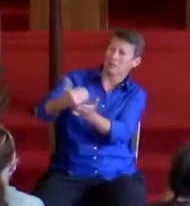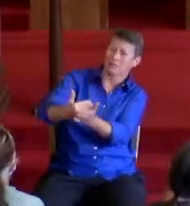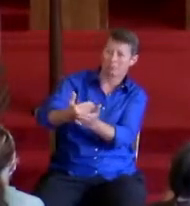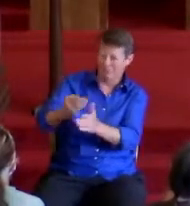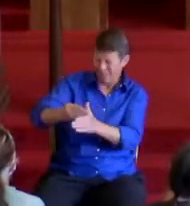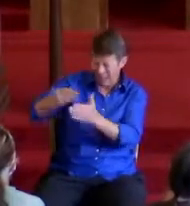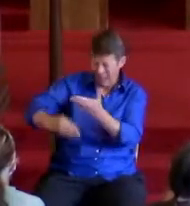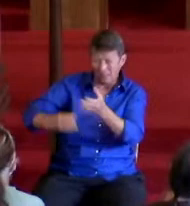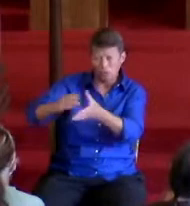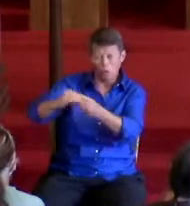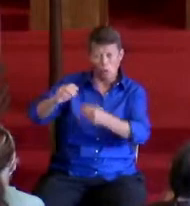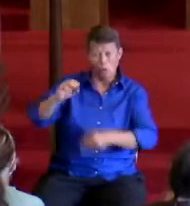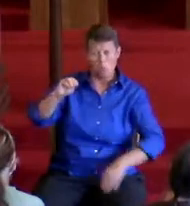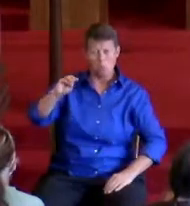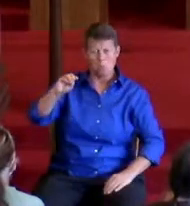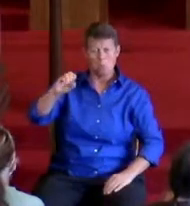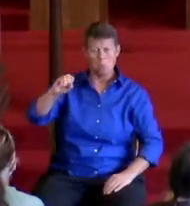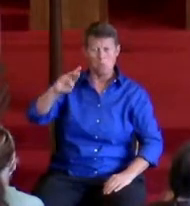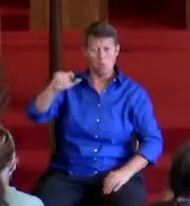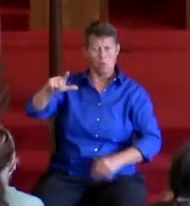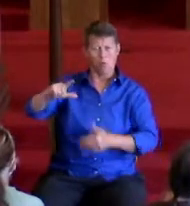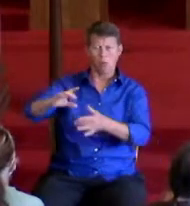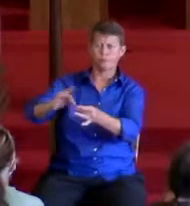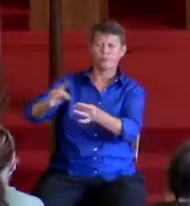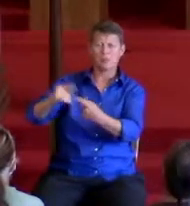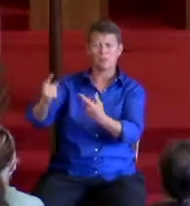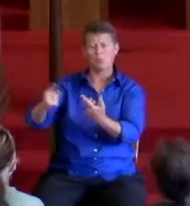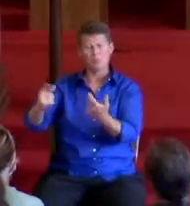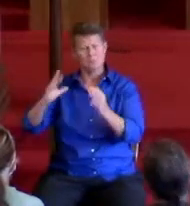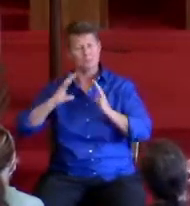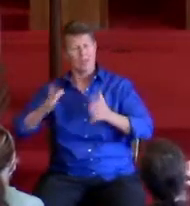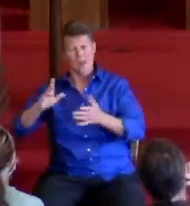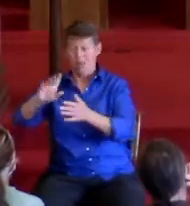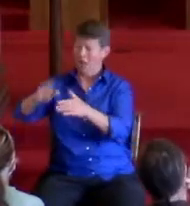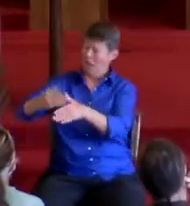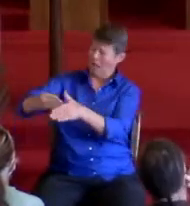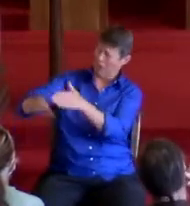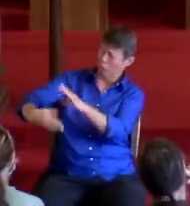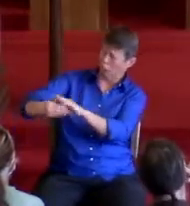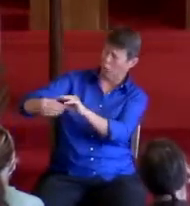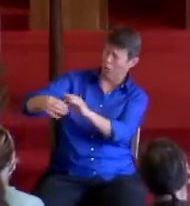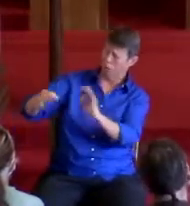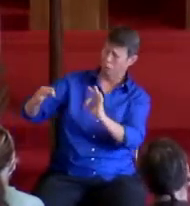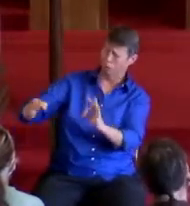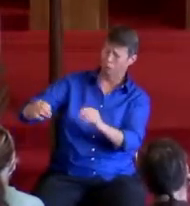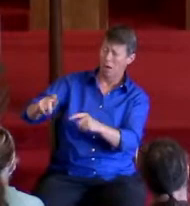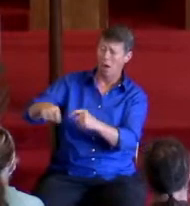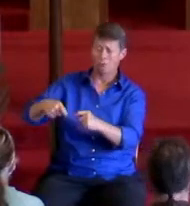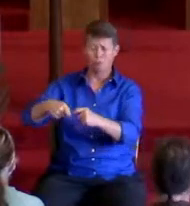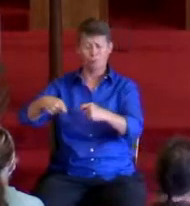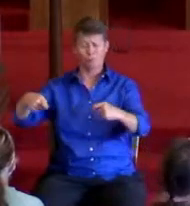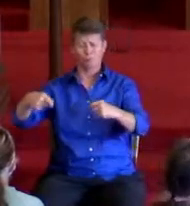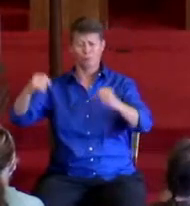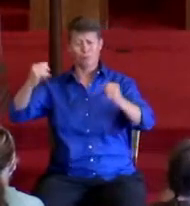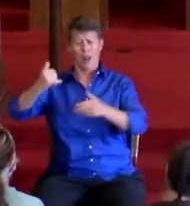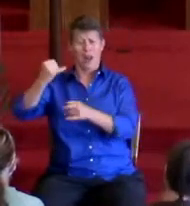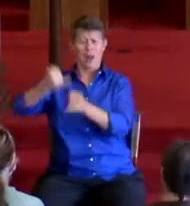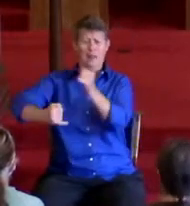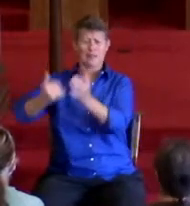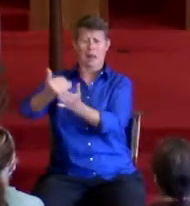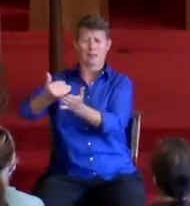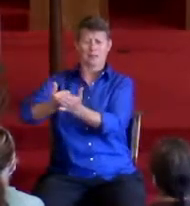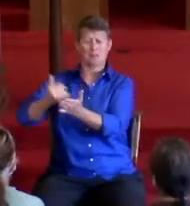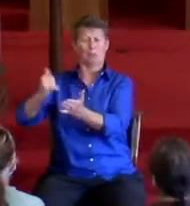end of the story, something that wraps it all up in a nice big bow, but parables defy that